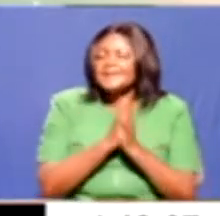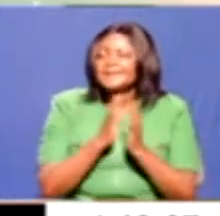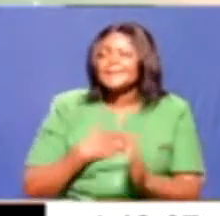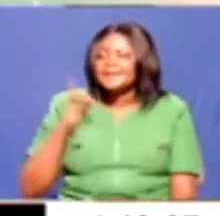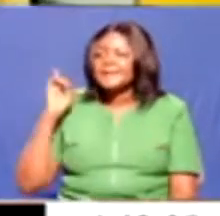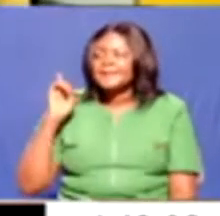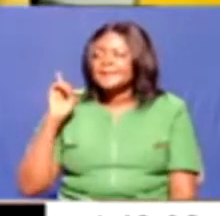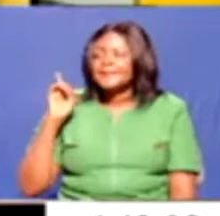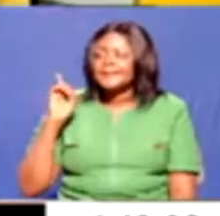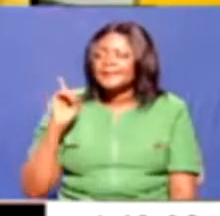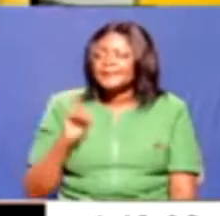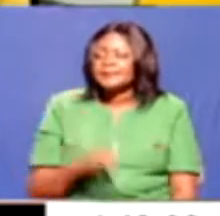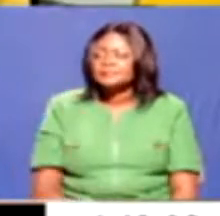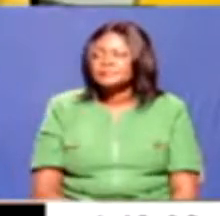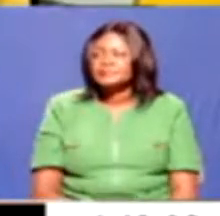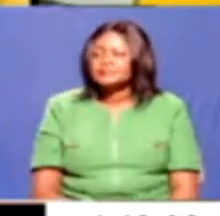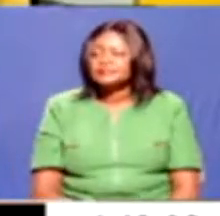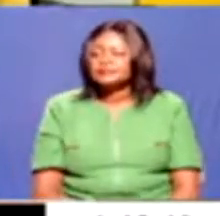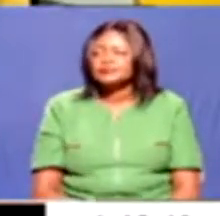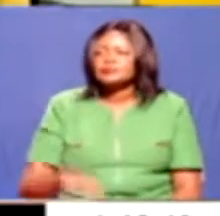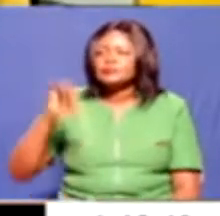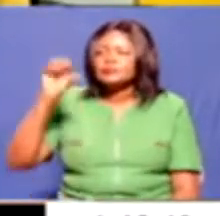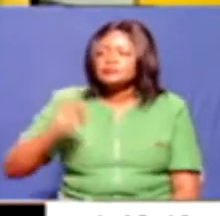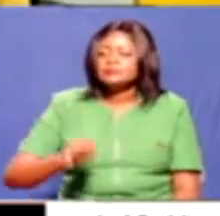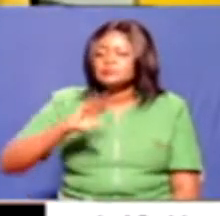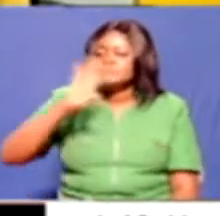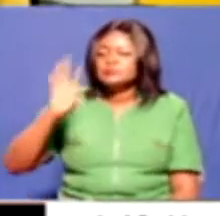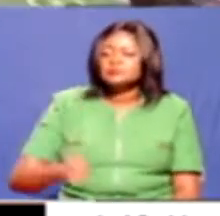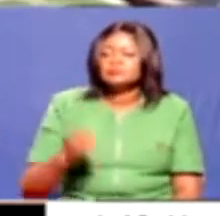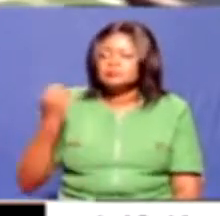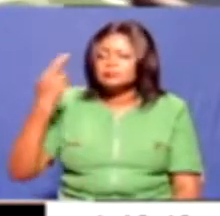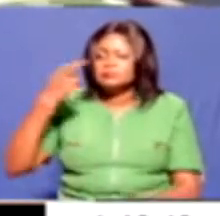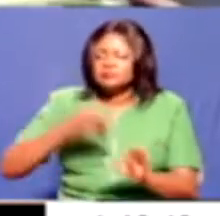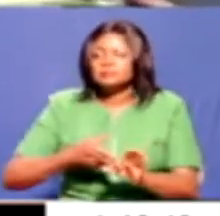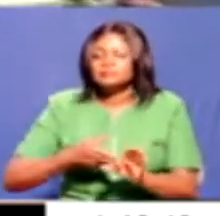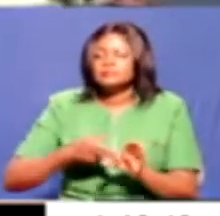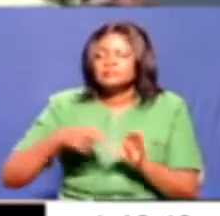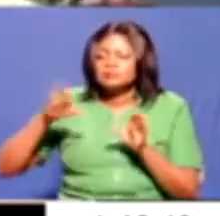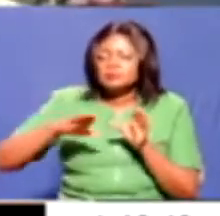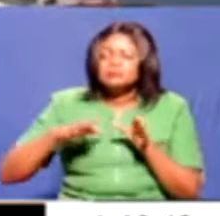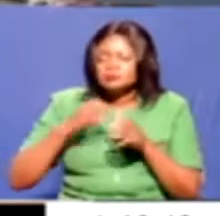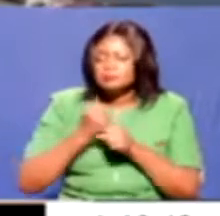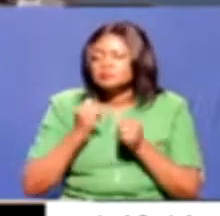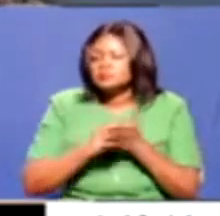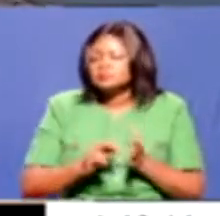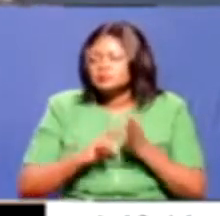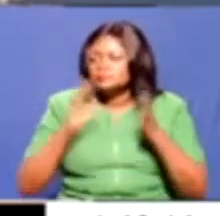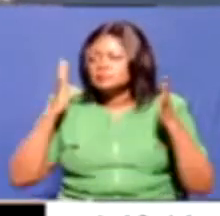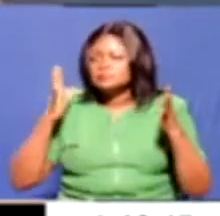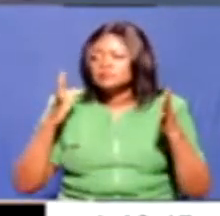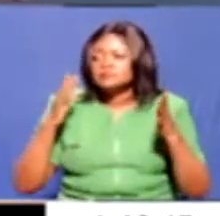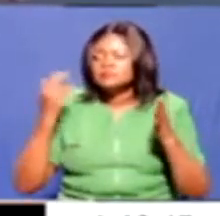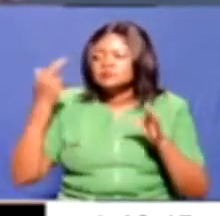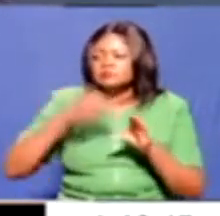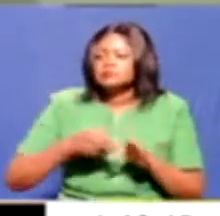continent. The South African Petroleum Industry Association, which represents major oil companies, including BP